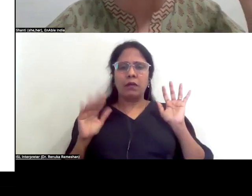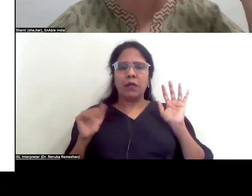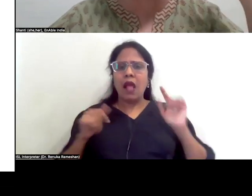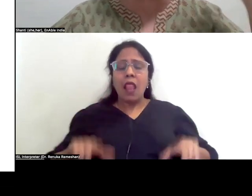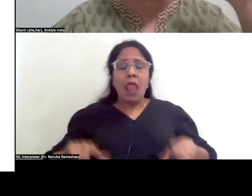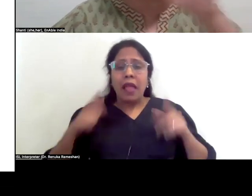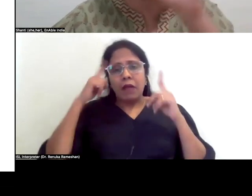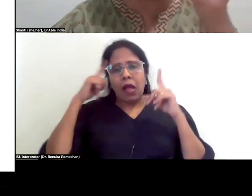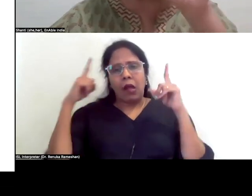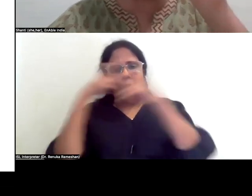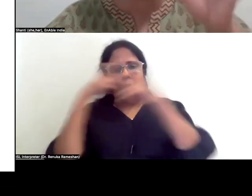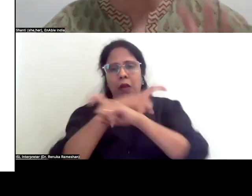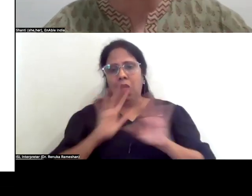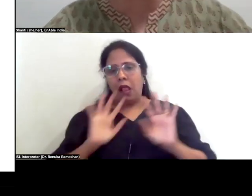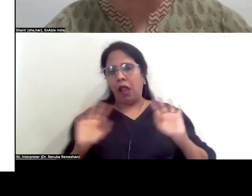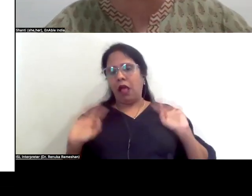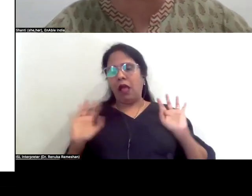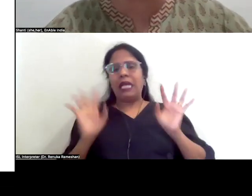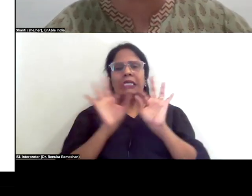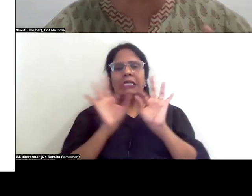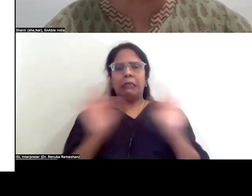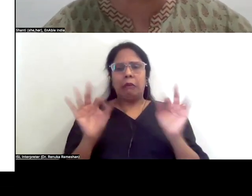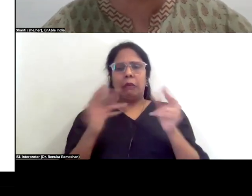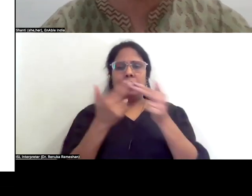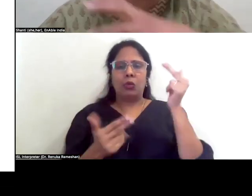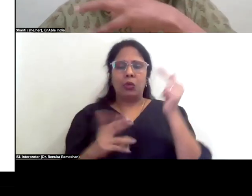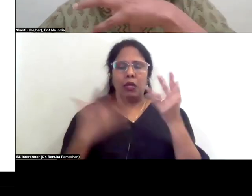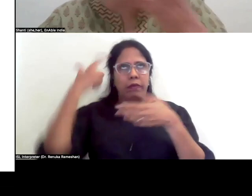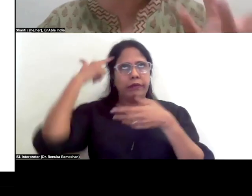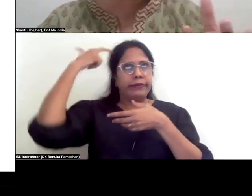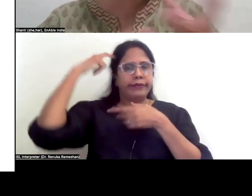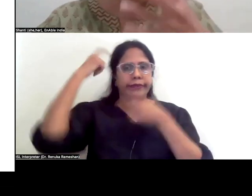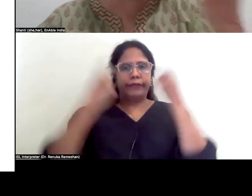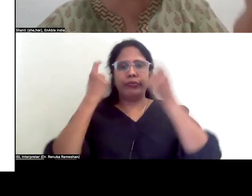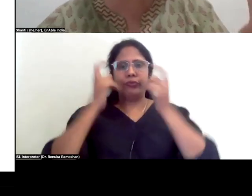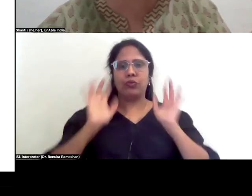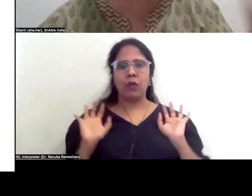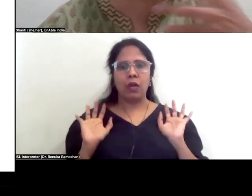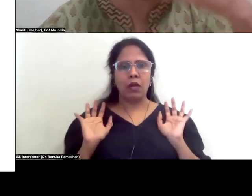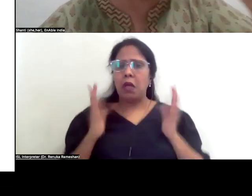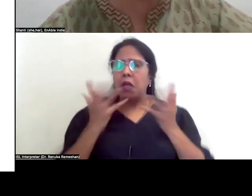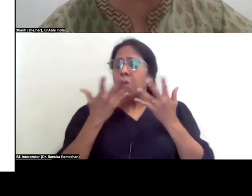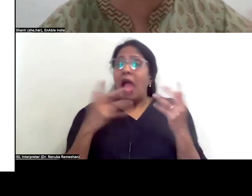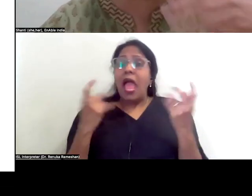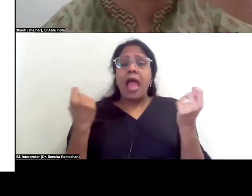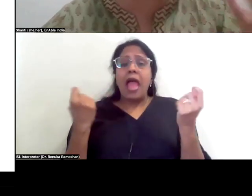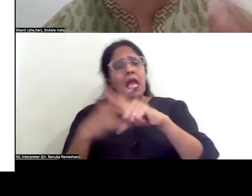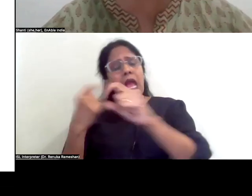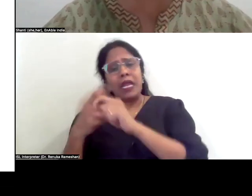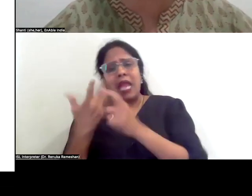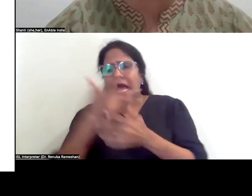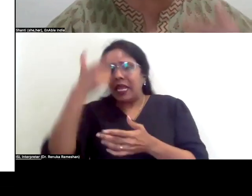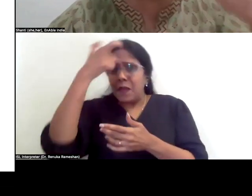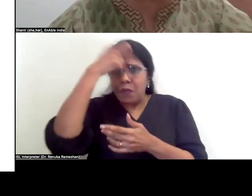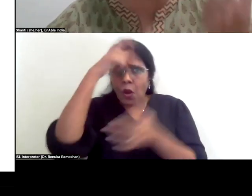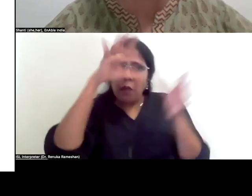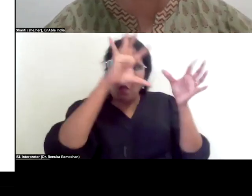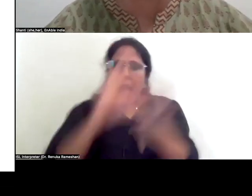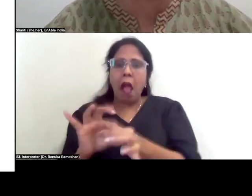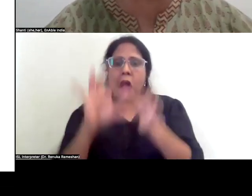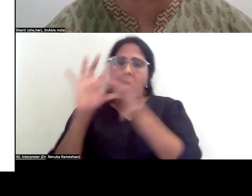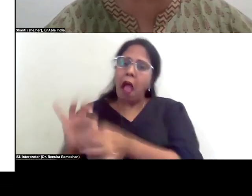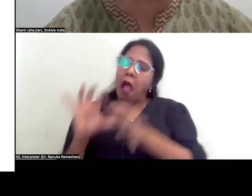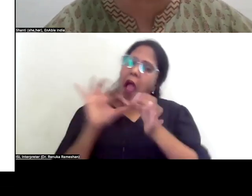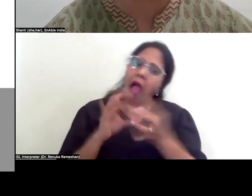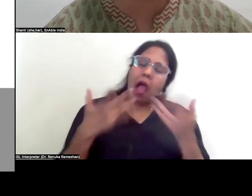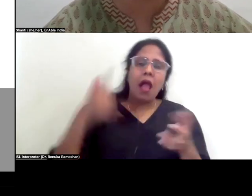want complexity. We want simple stories in our head. And you can take this for any type of issue and you'll find that we have these kind